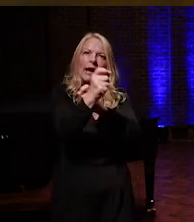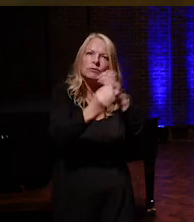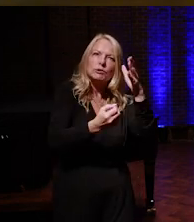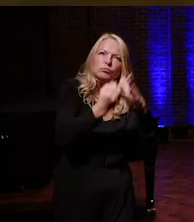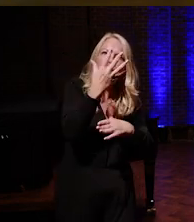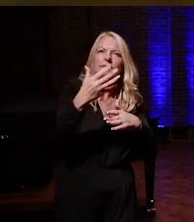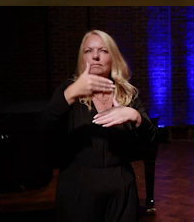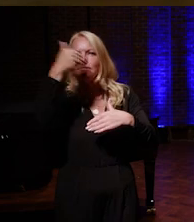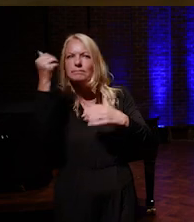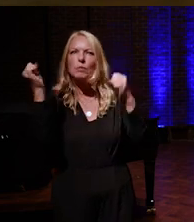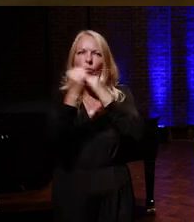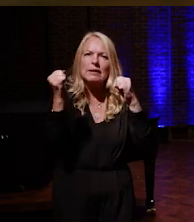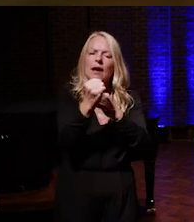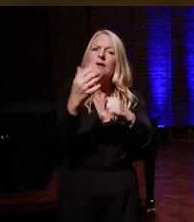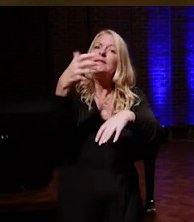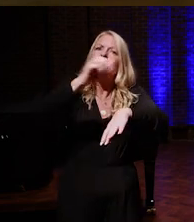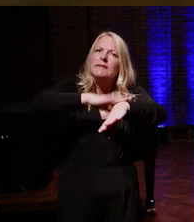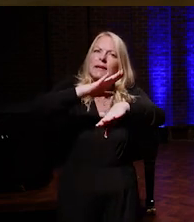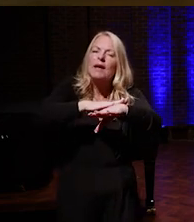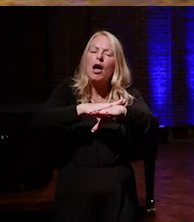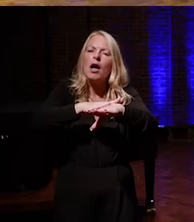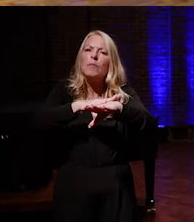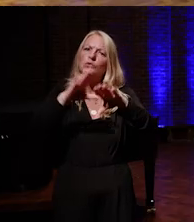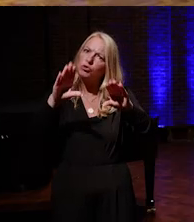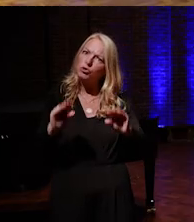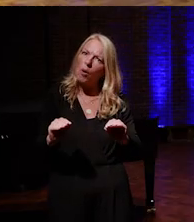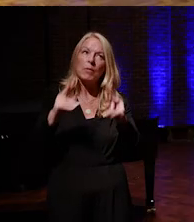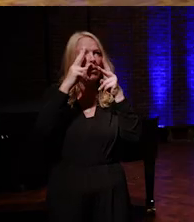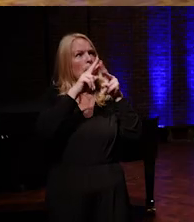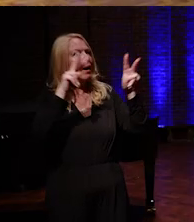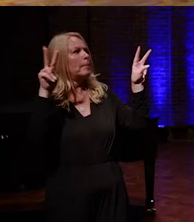to slow down, pause, and look out for the little things.